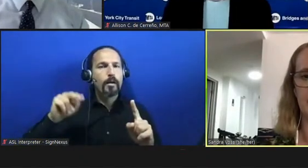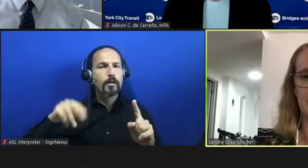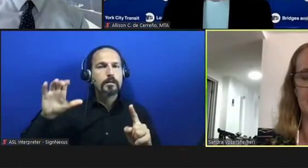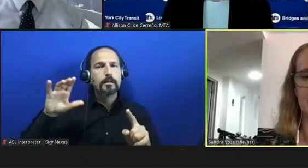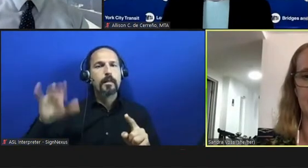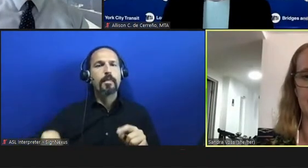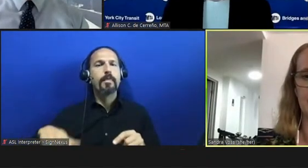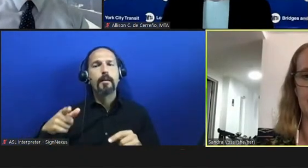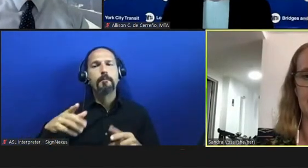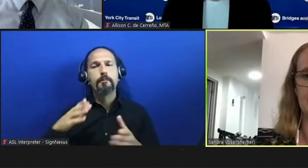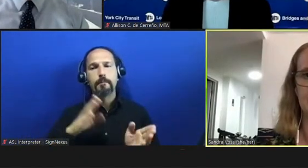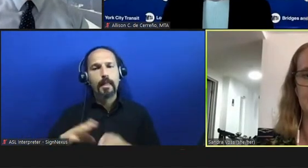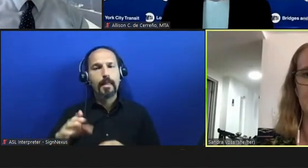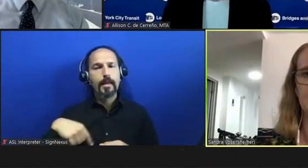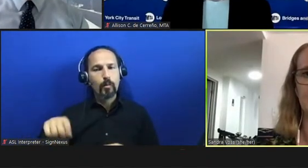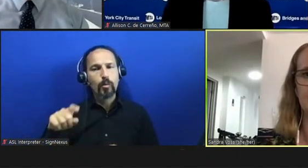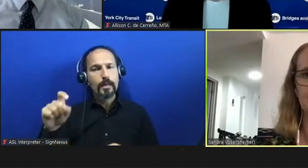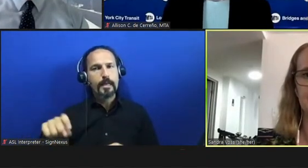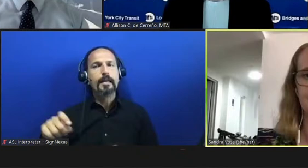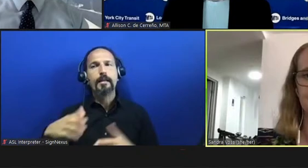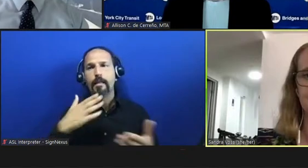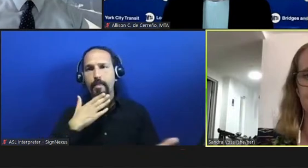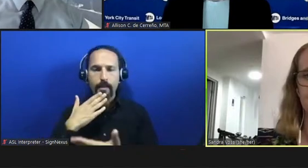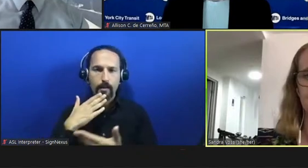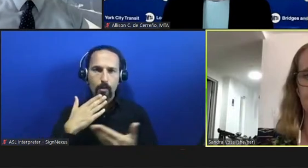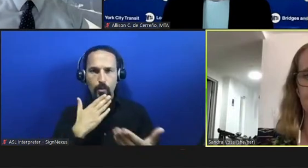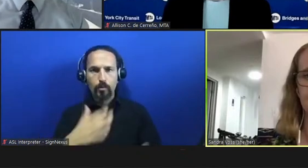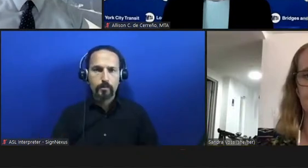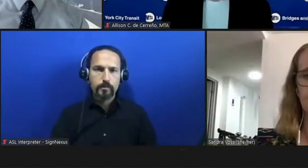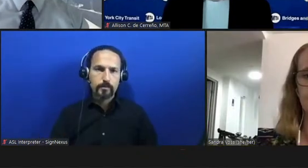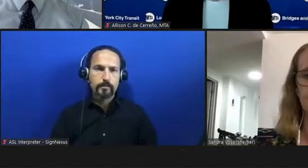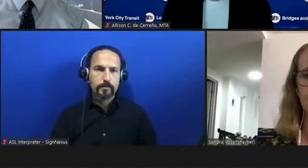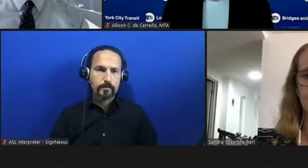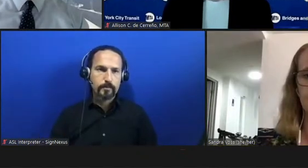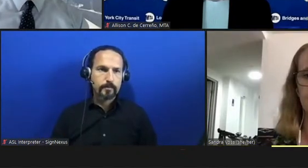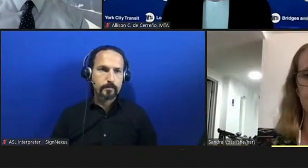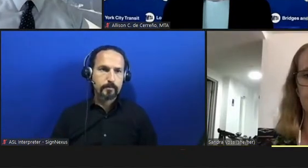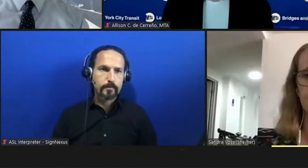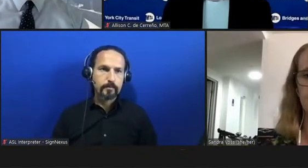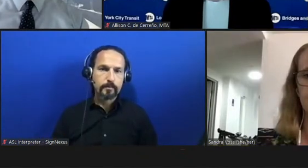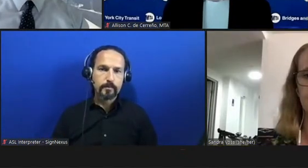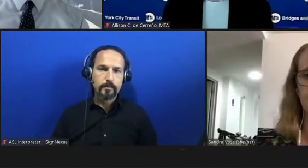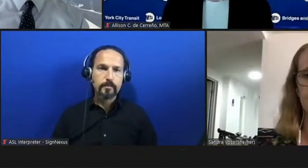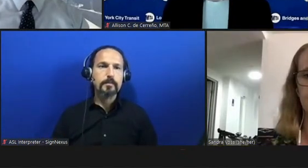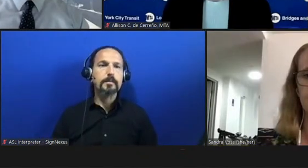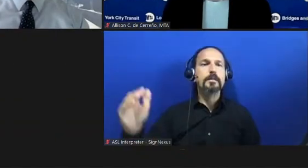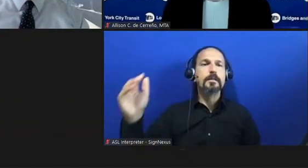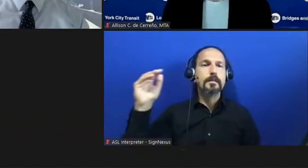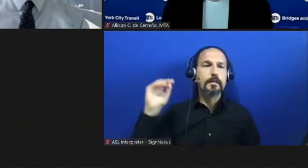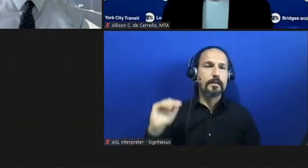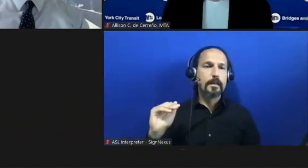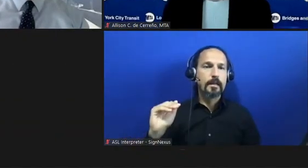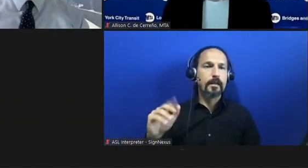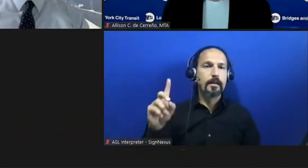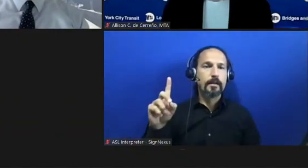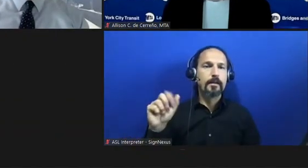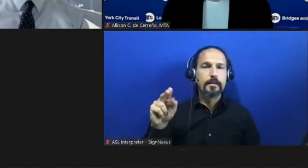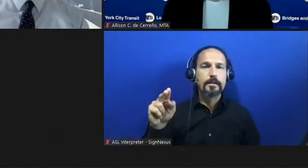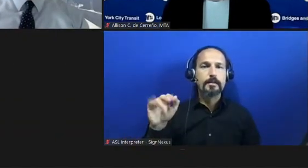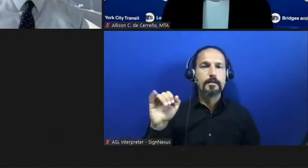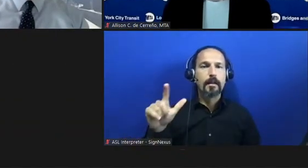pricing plan is the start that we need thank you you our next speaker is Daniel